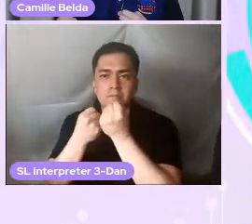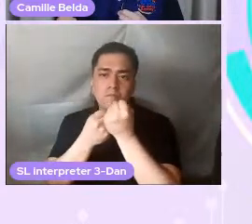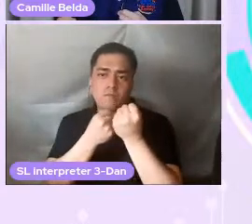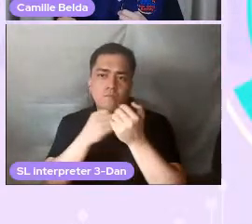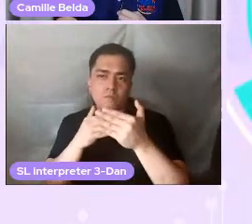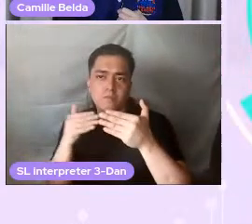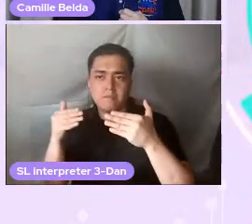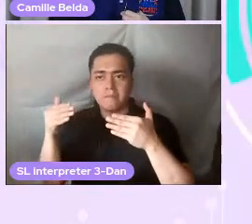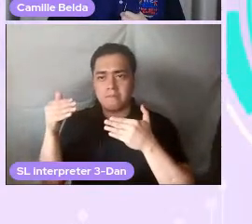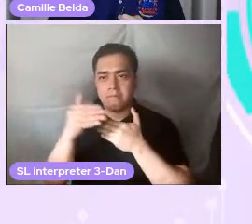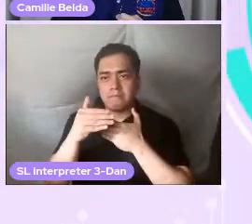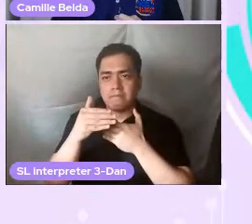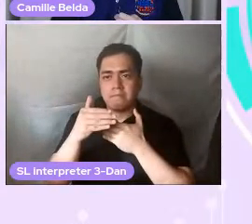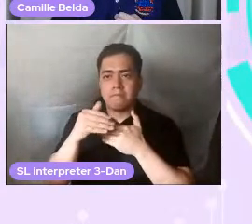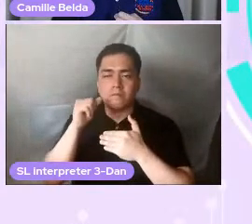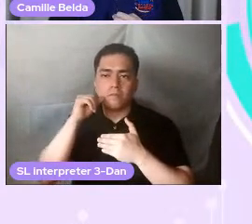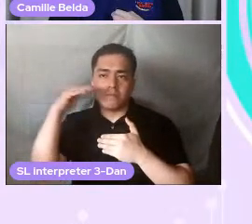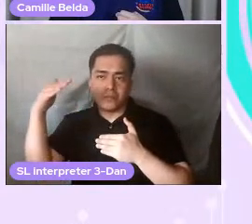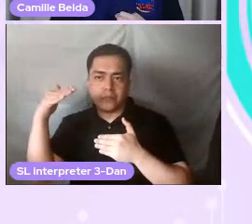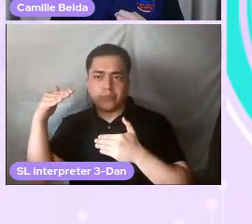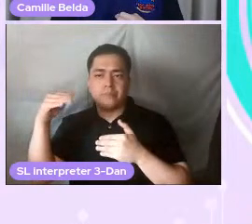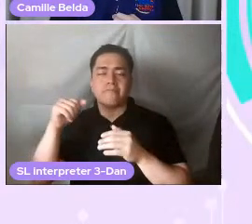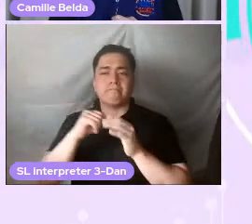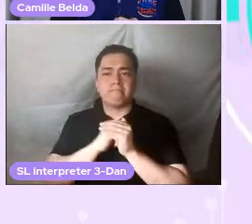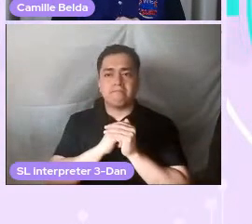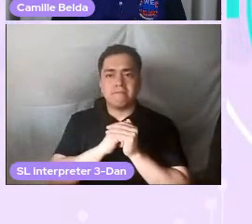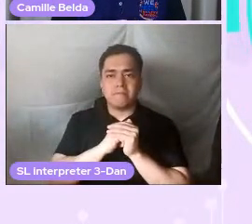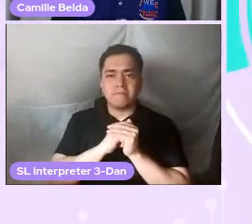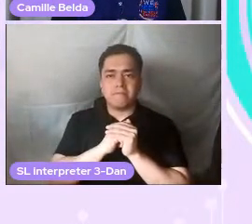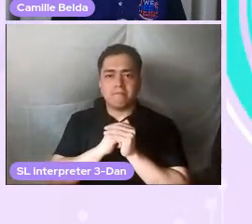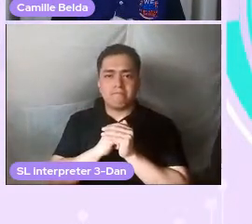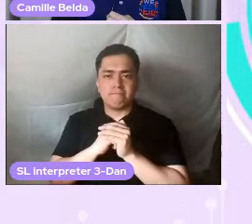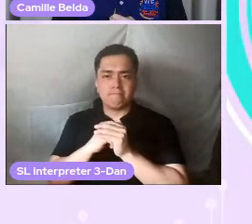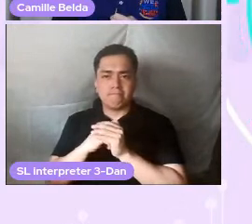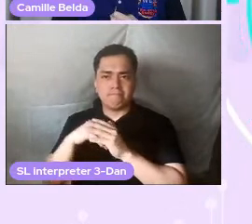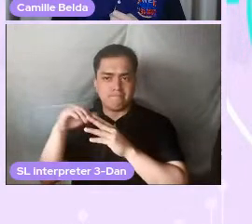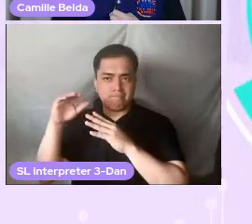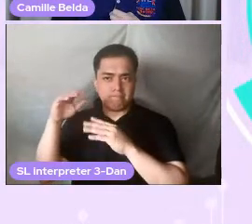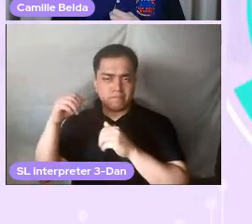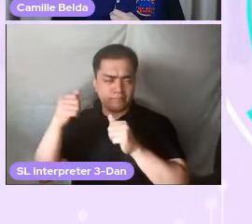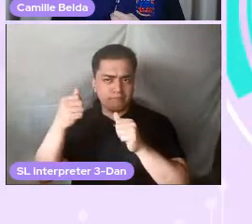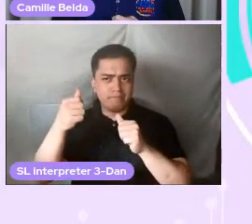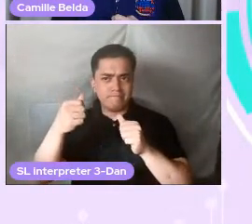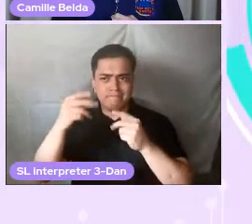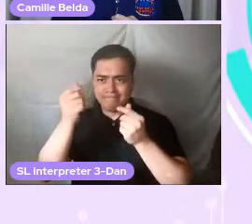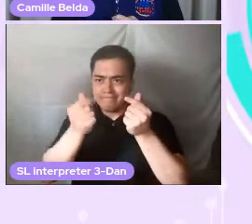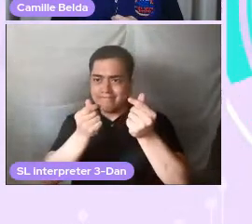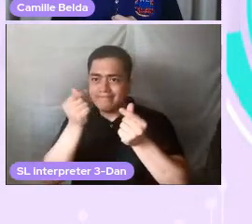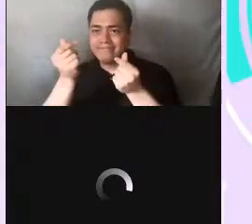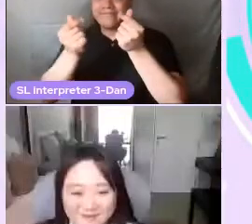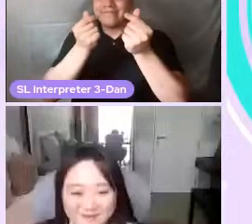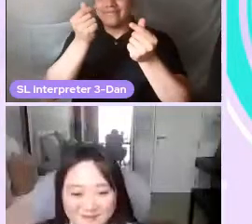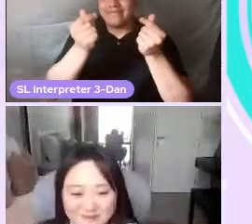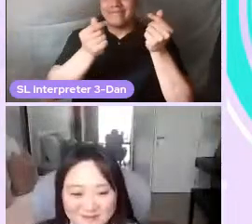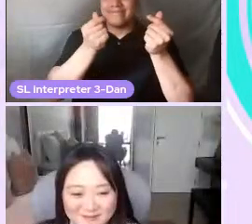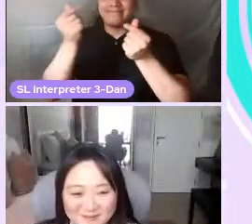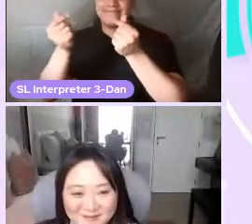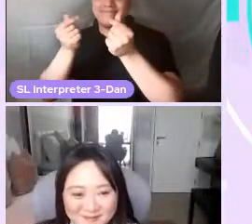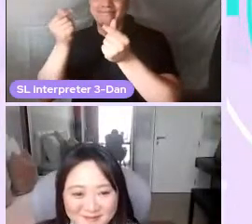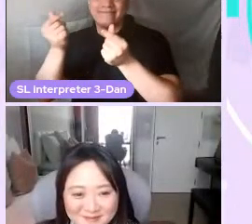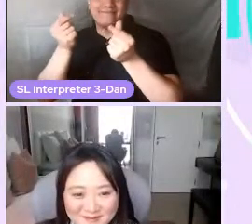fellow women in the tech space. A round of heart reactions for Ms. Katrina Rausa-Chan.